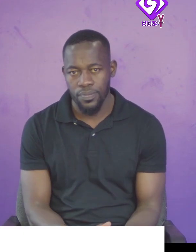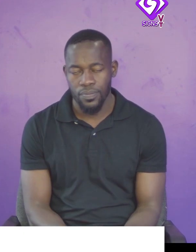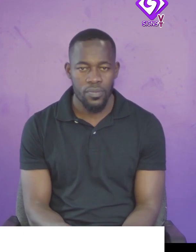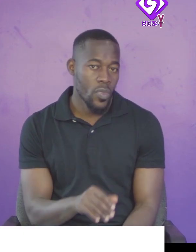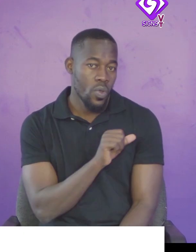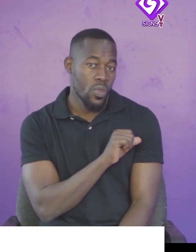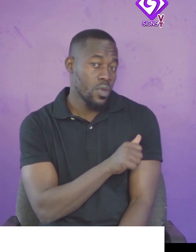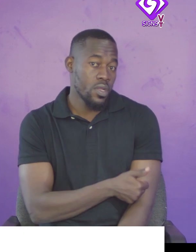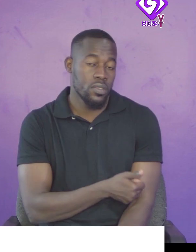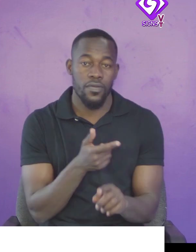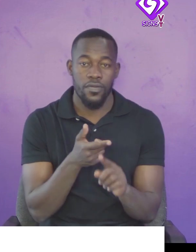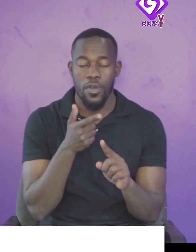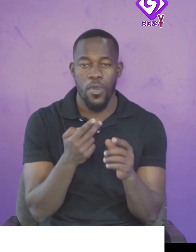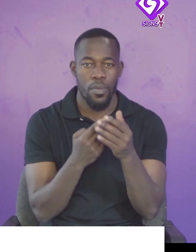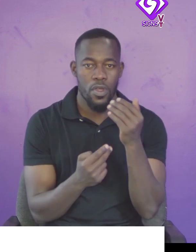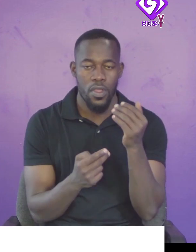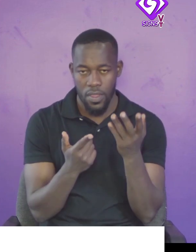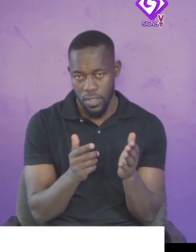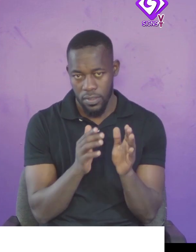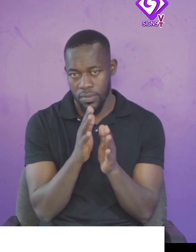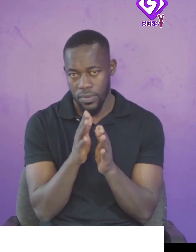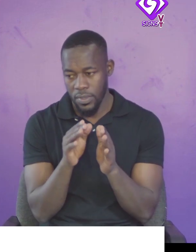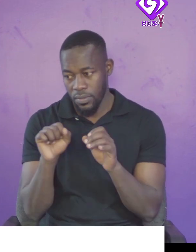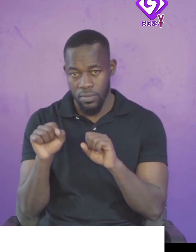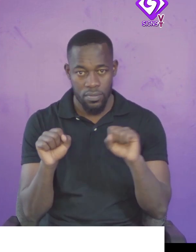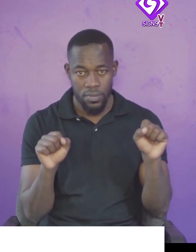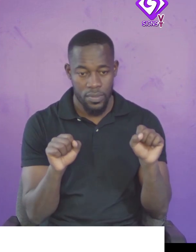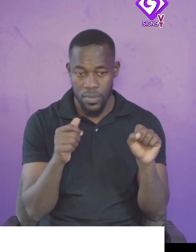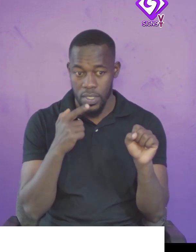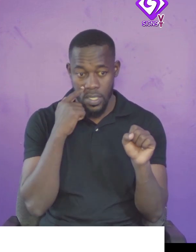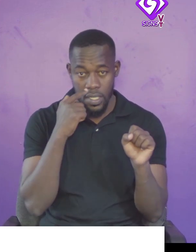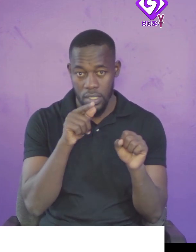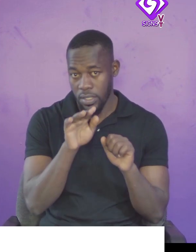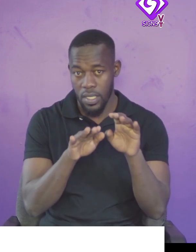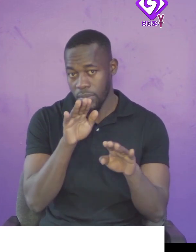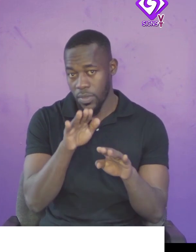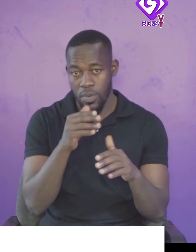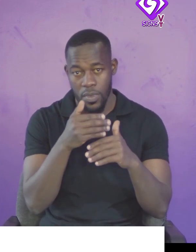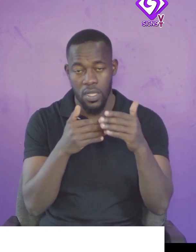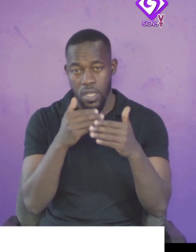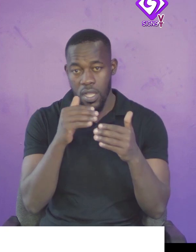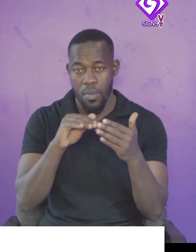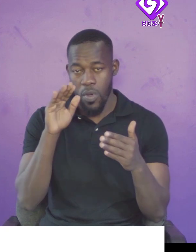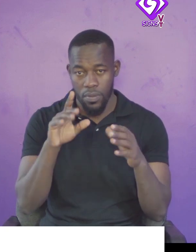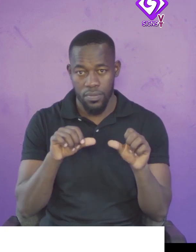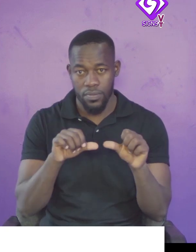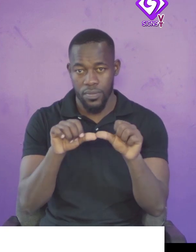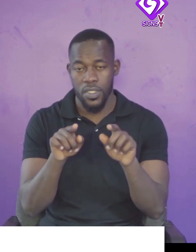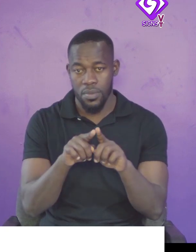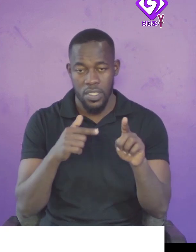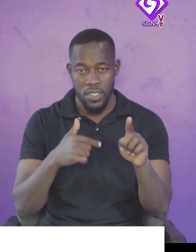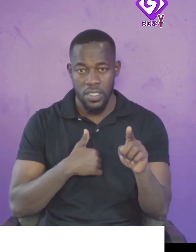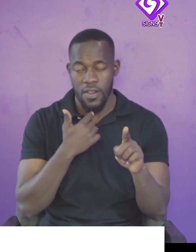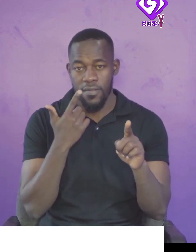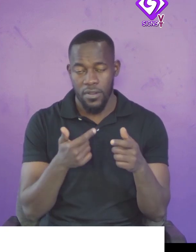Authorities from both sides view the framework as a step towards building a more sustainable and